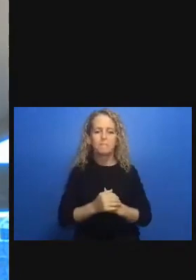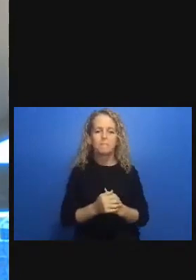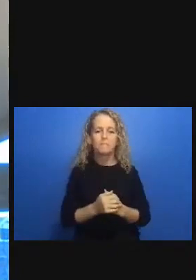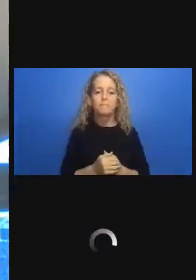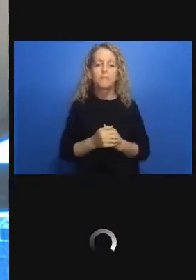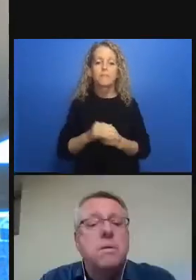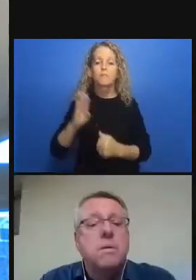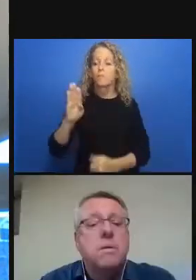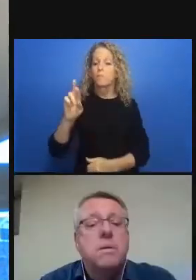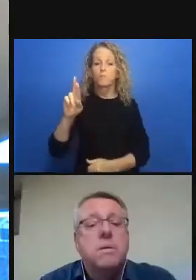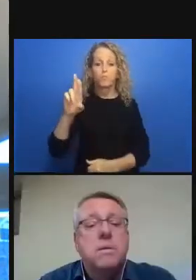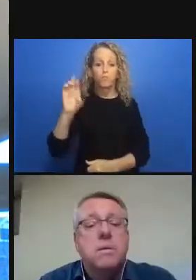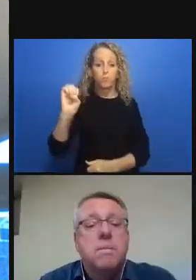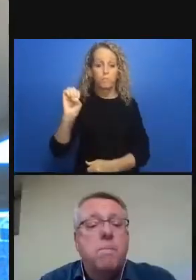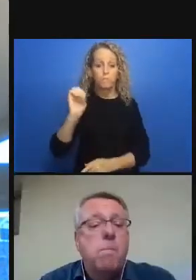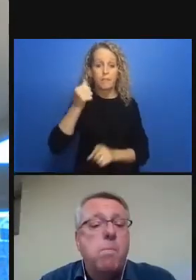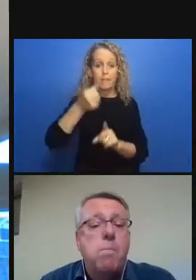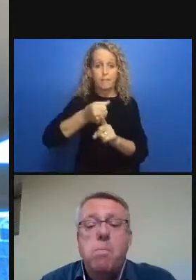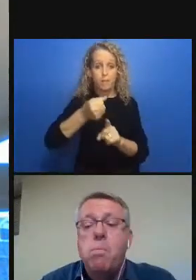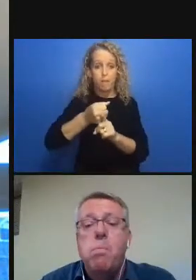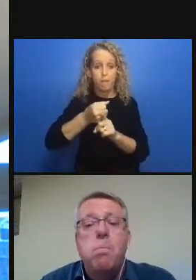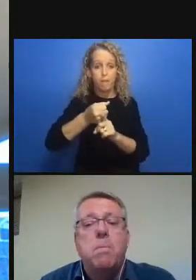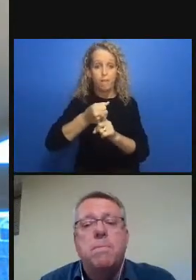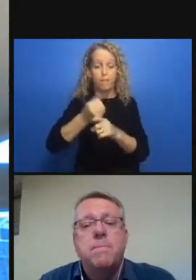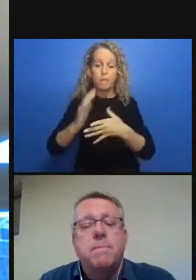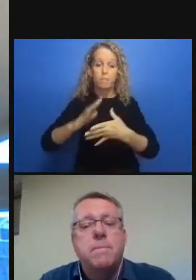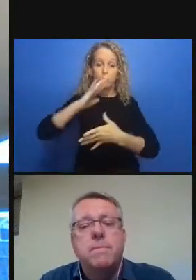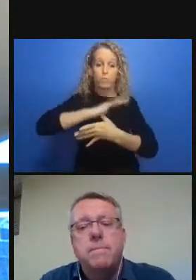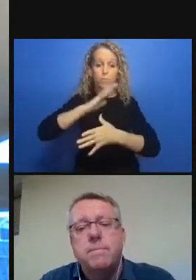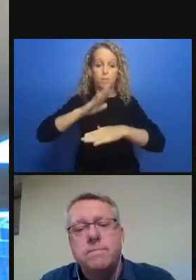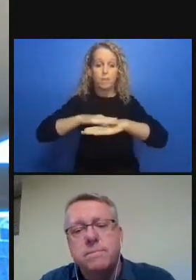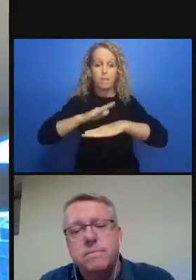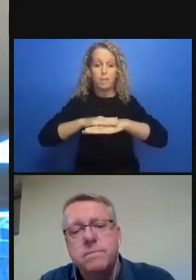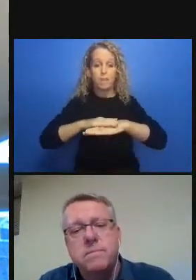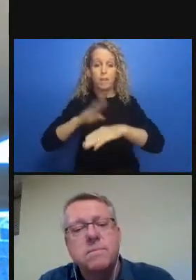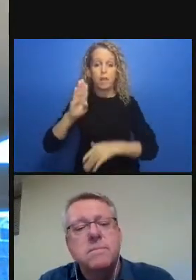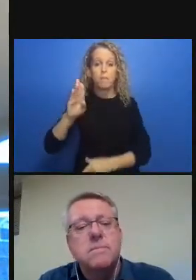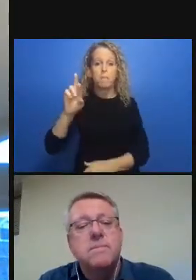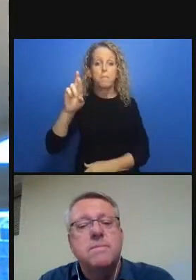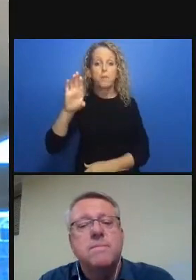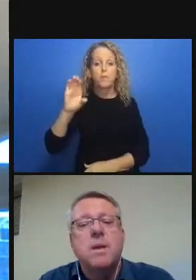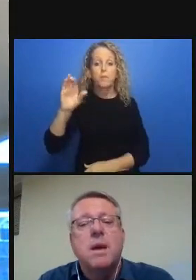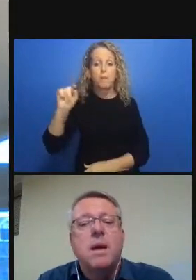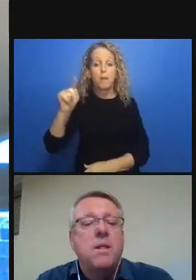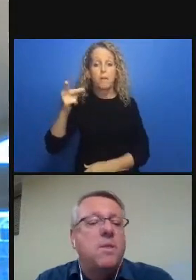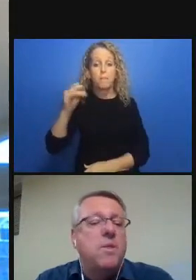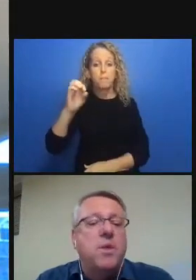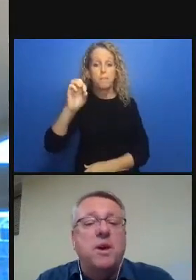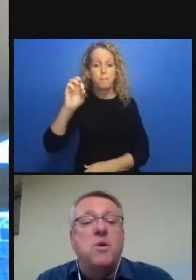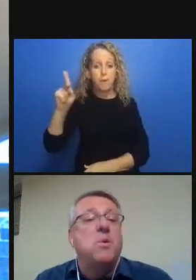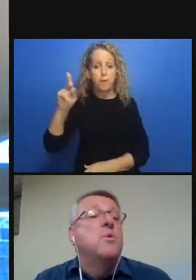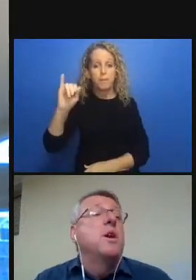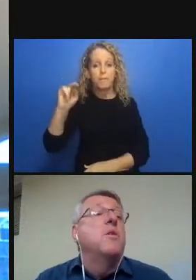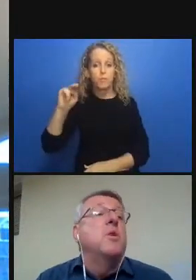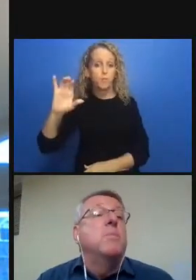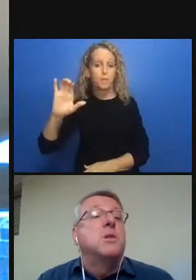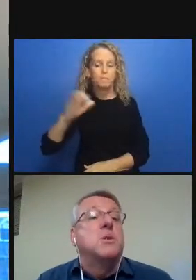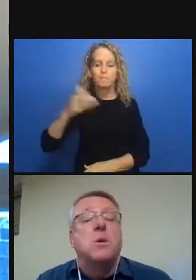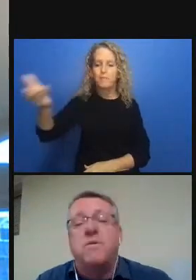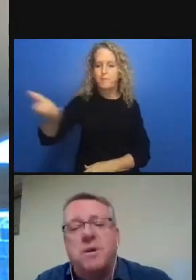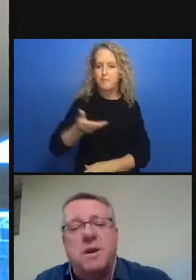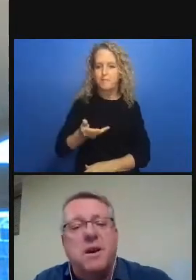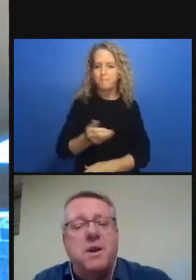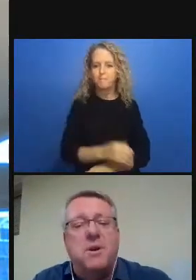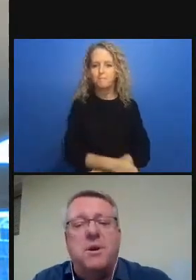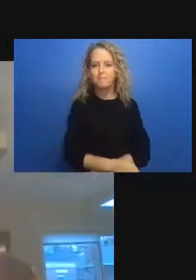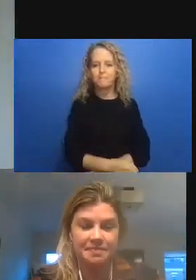Bruce McDougall. He is the principal consultant at Burcott Park Incorporated. So welcome, Bruce. Thank you. Thank you very